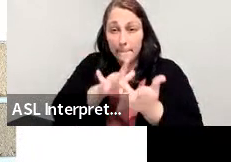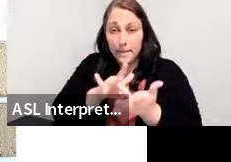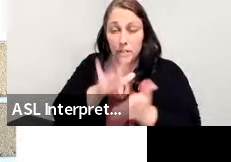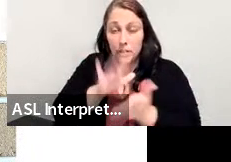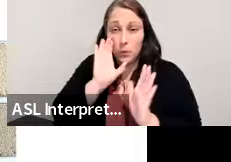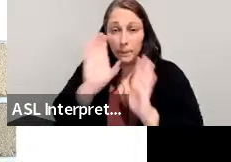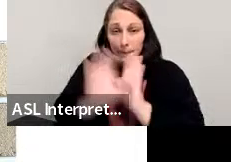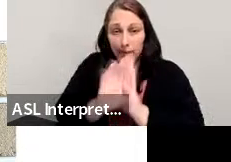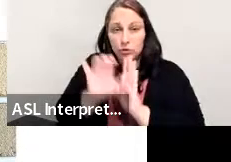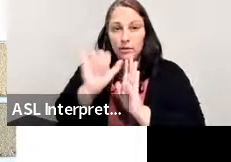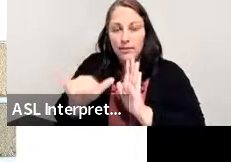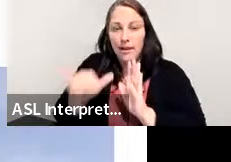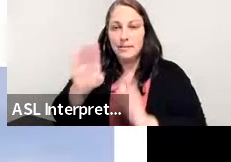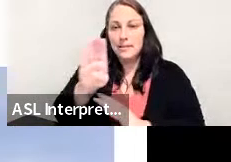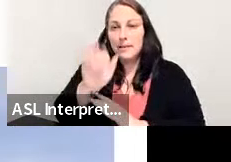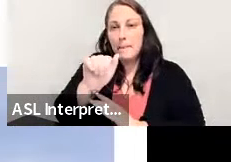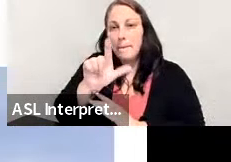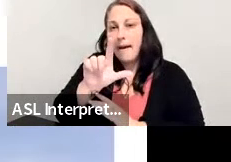buildings.